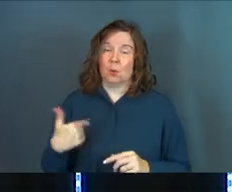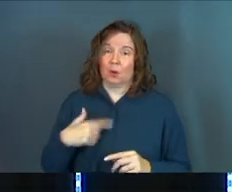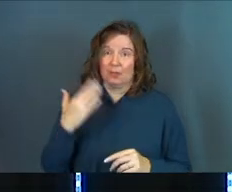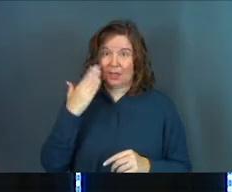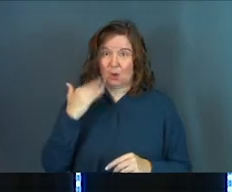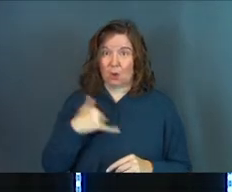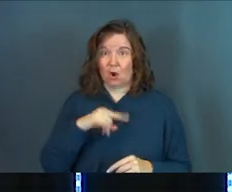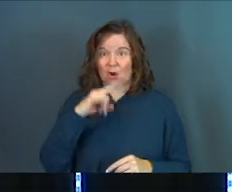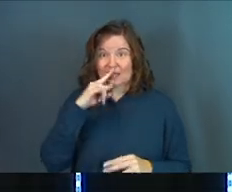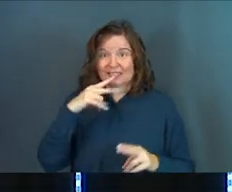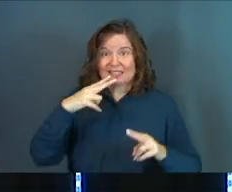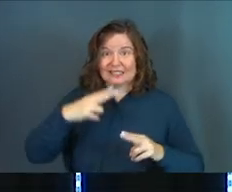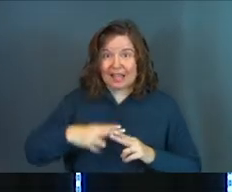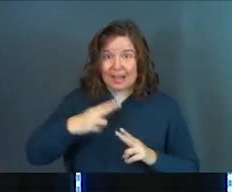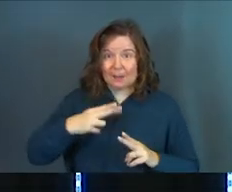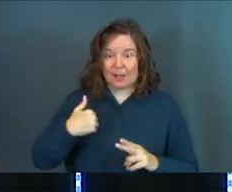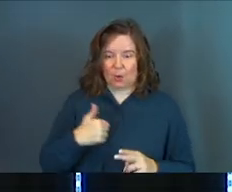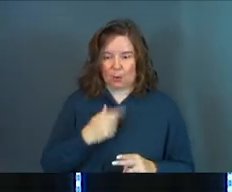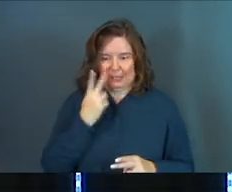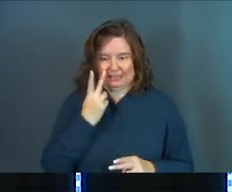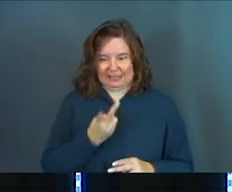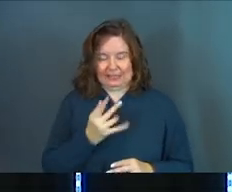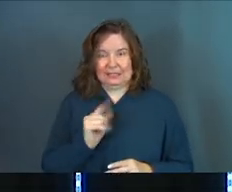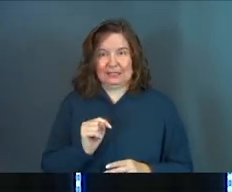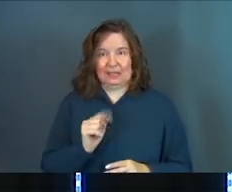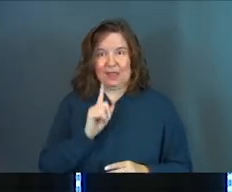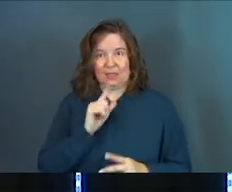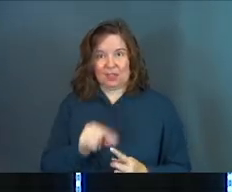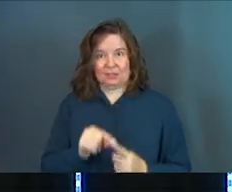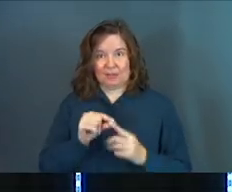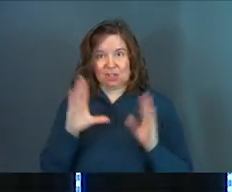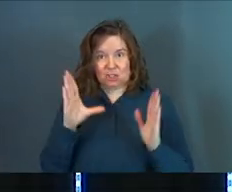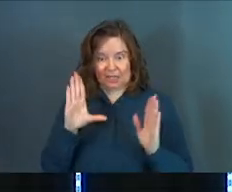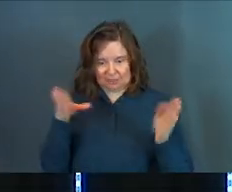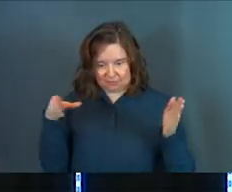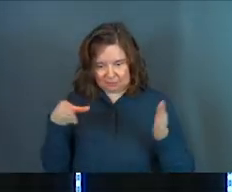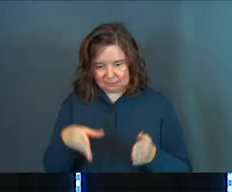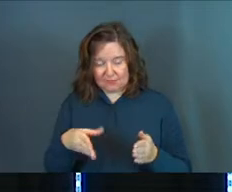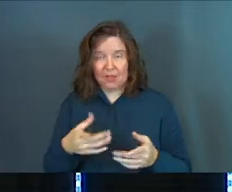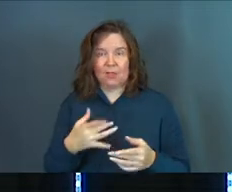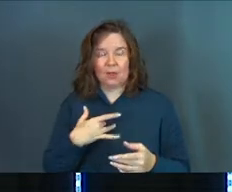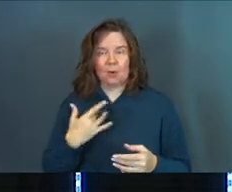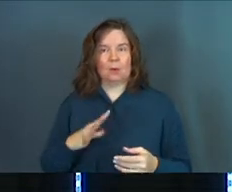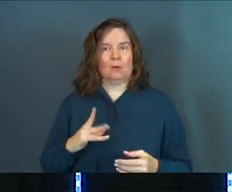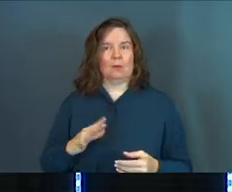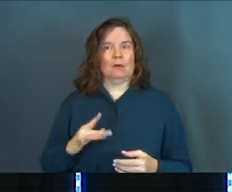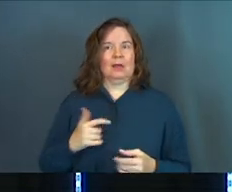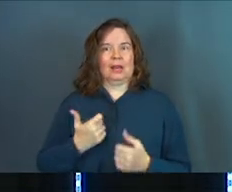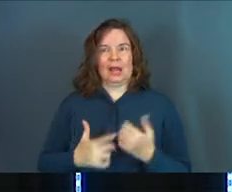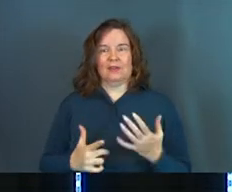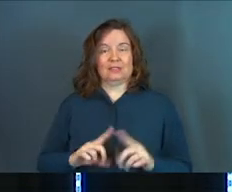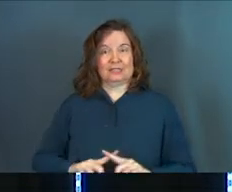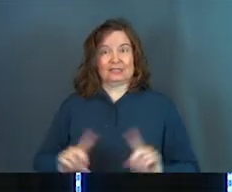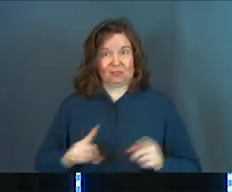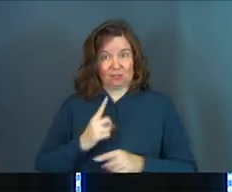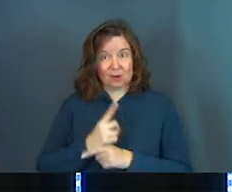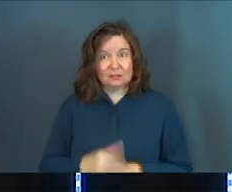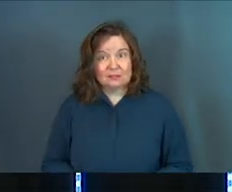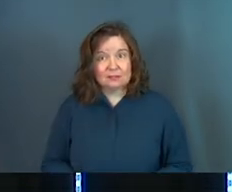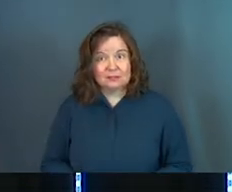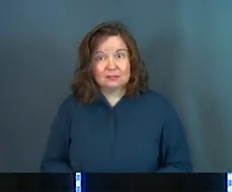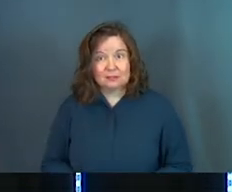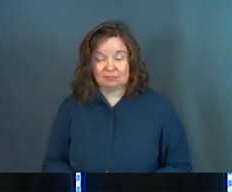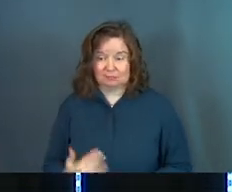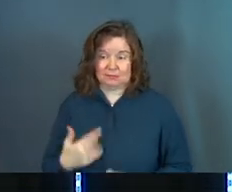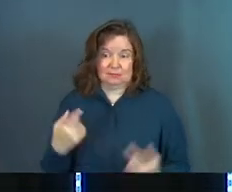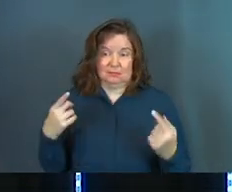when they know our kid's name and we see it, and there's special attention given, the lights turn on and everything gets different, does it not?